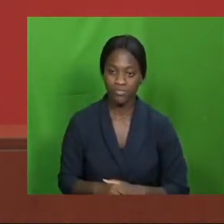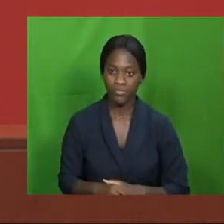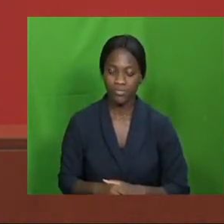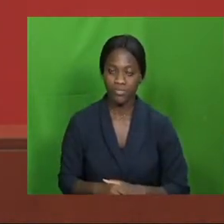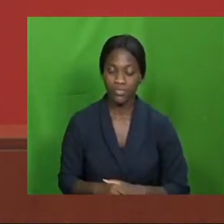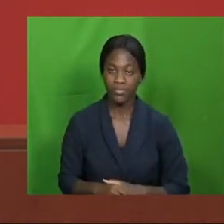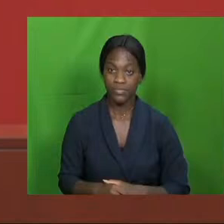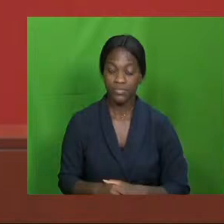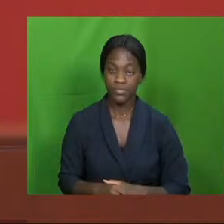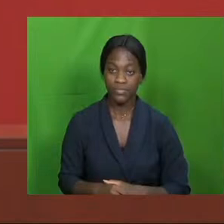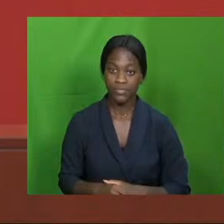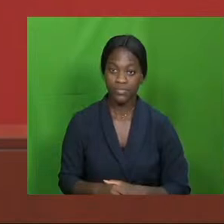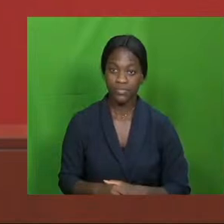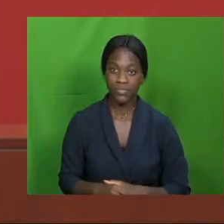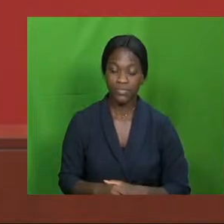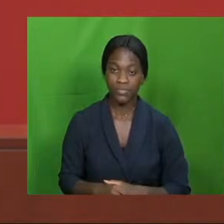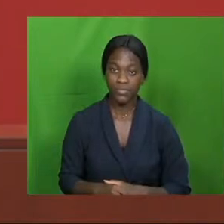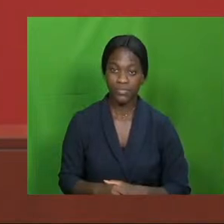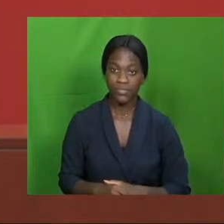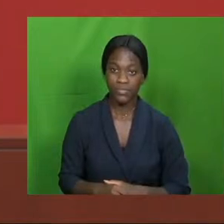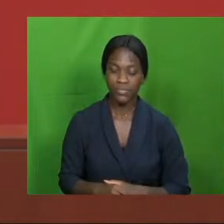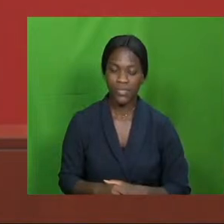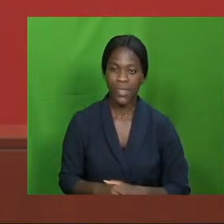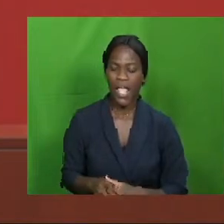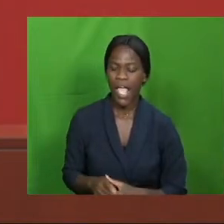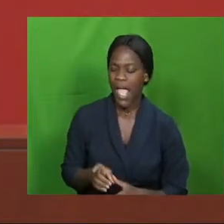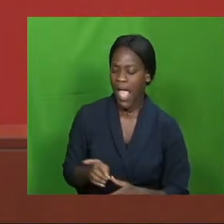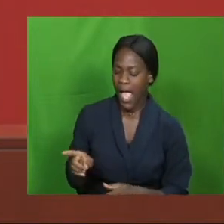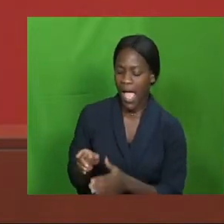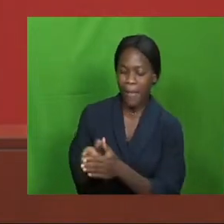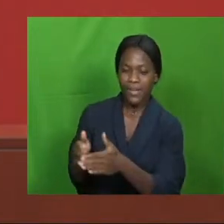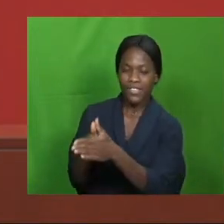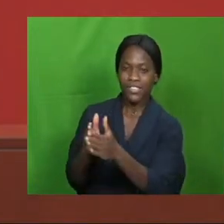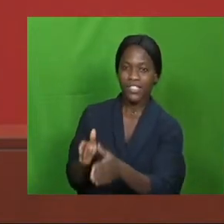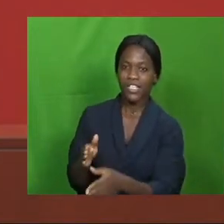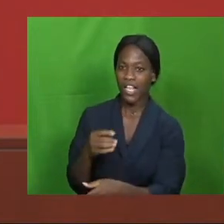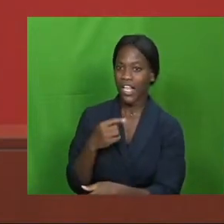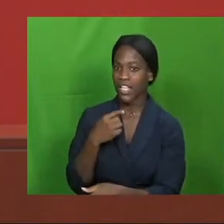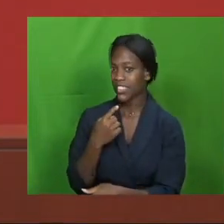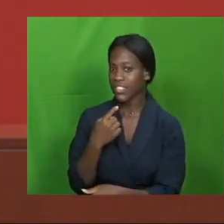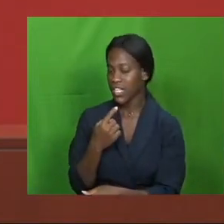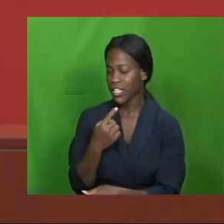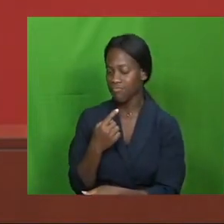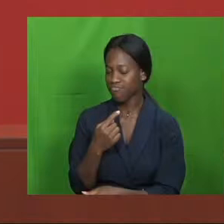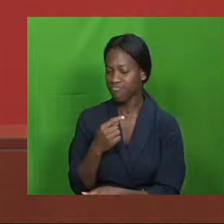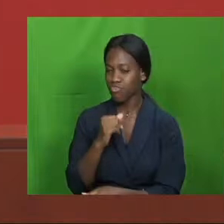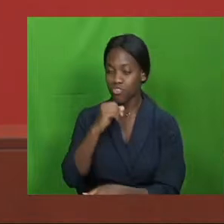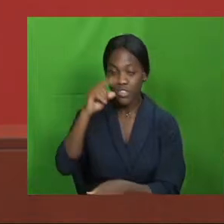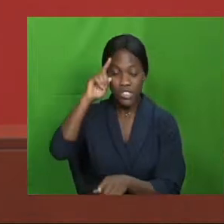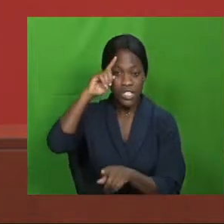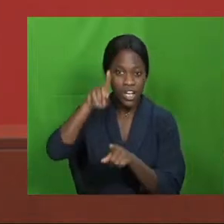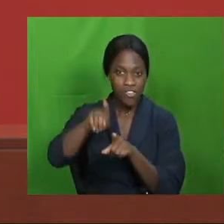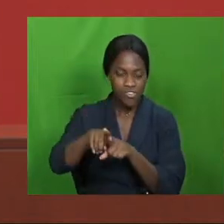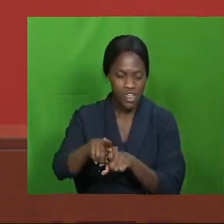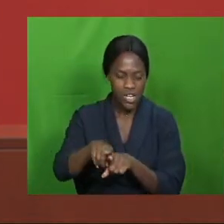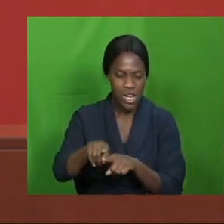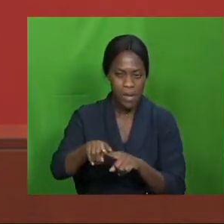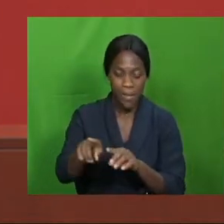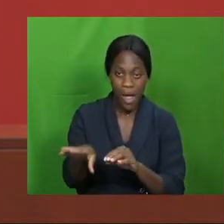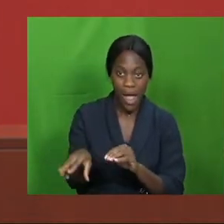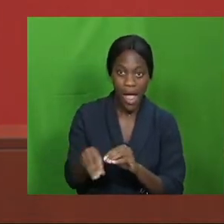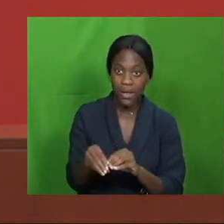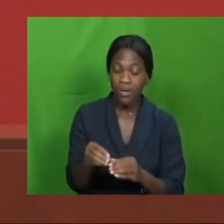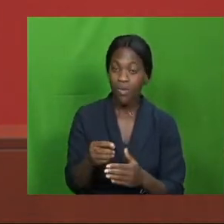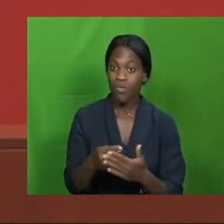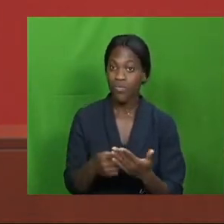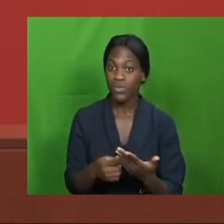ruling, the Honorable Majority Leader raised an objection to the listing of the said item. He alluded, in addition